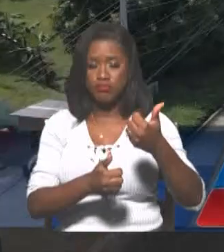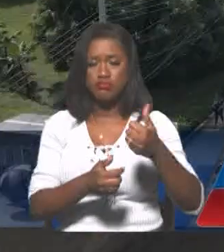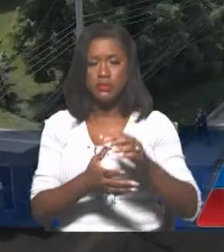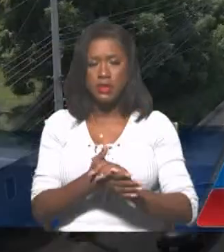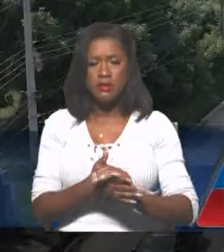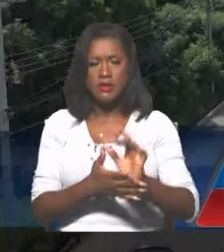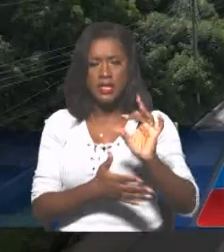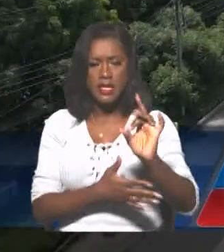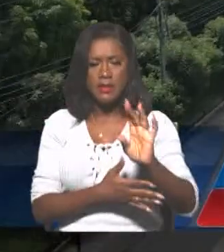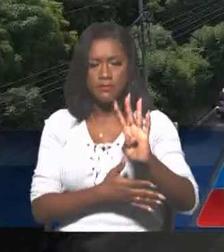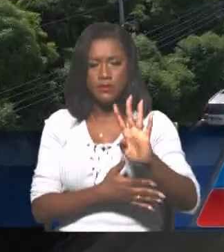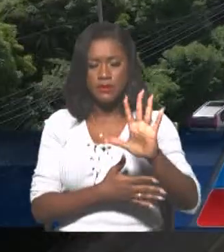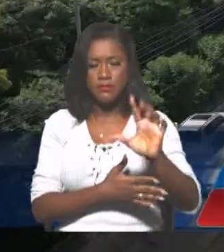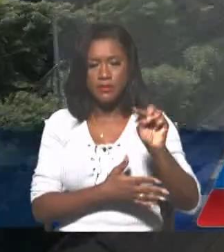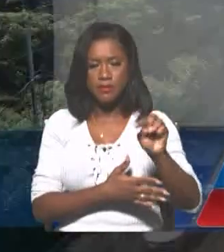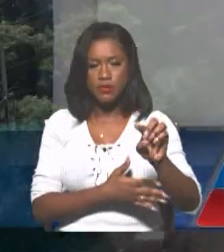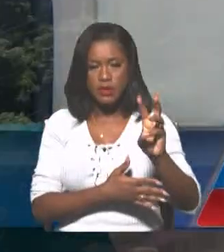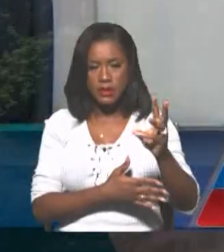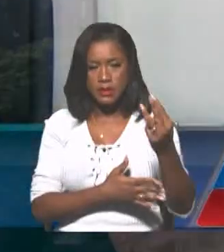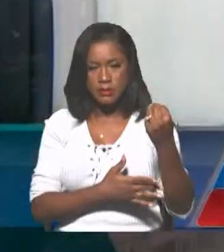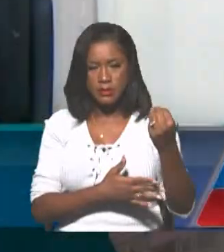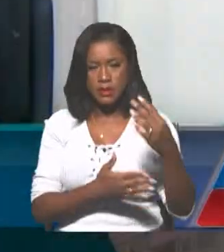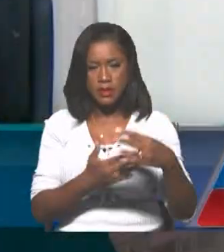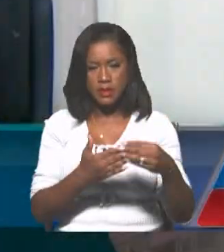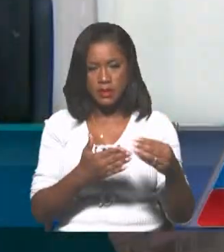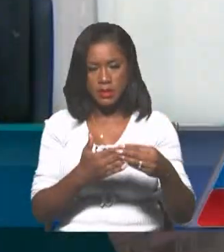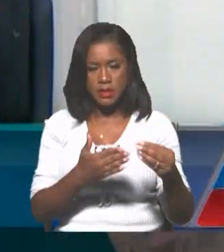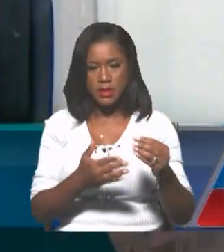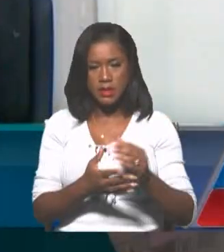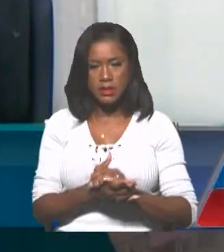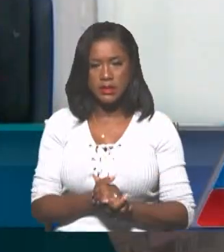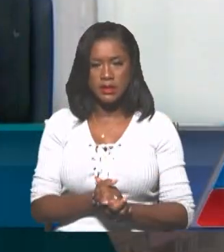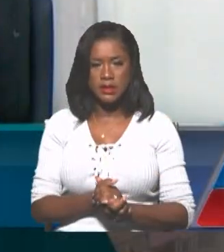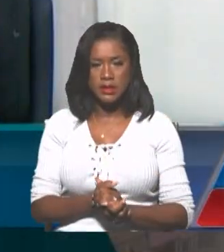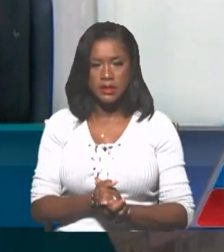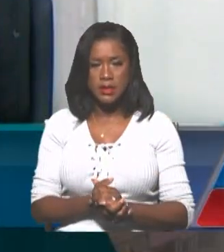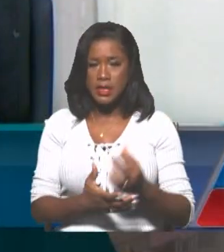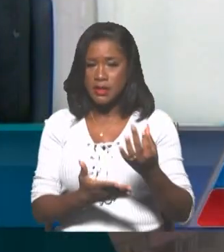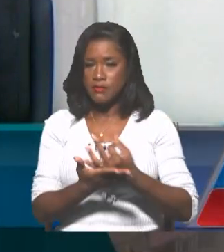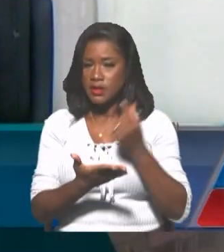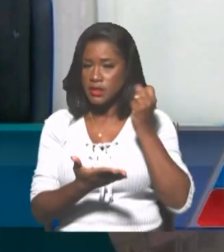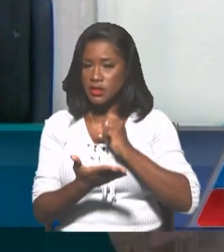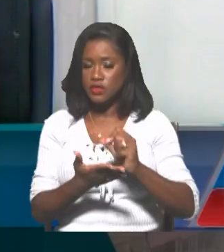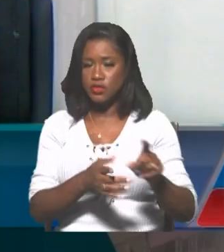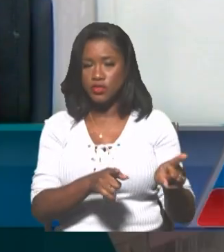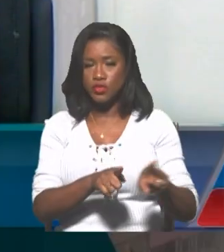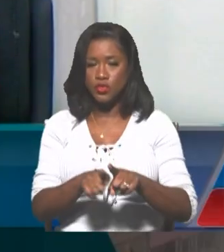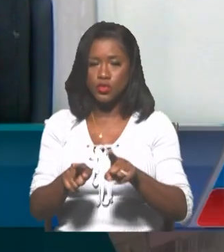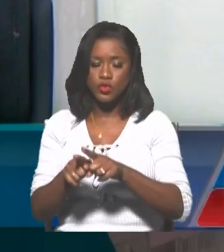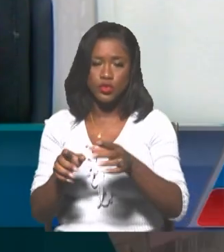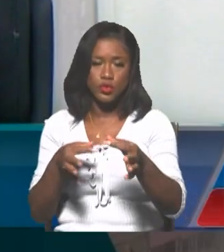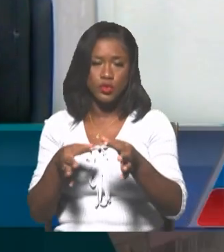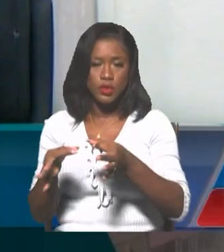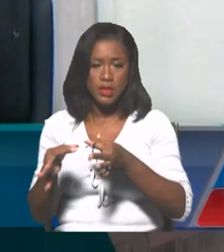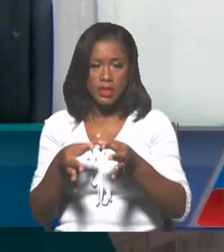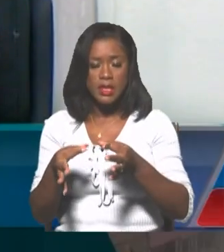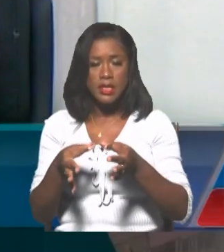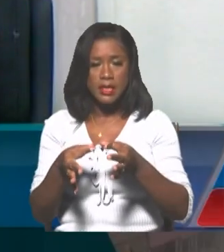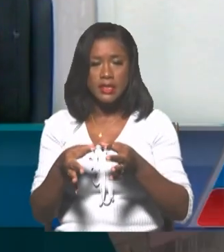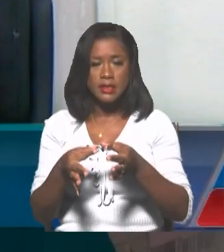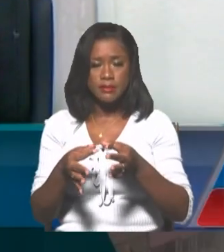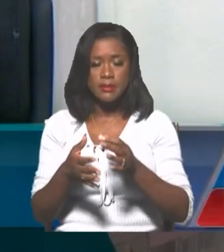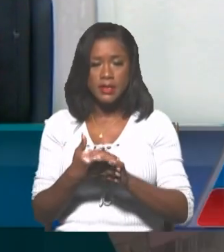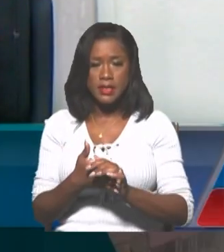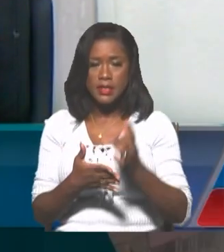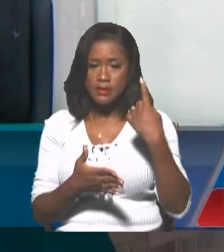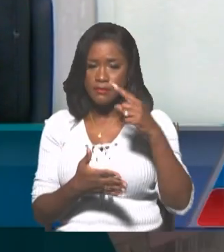of $845.6 million. The Finance Secretary also explained the total revenue projected to be collected in Tobago